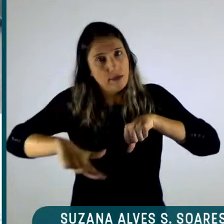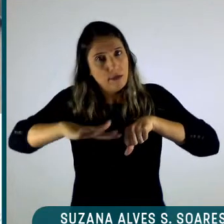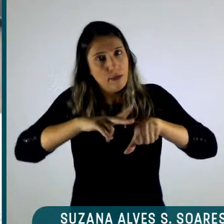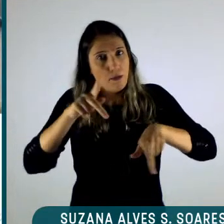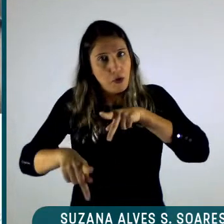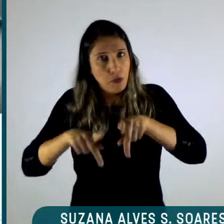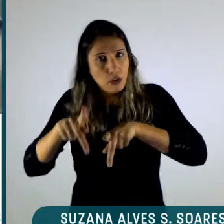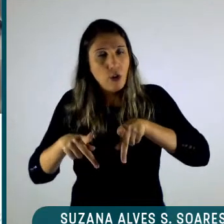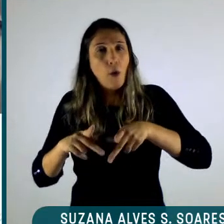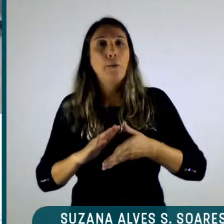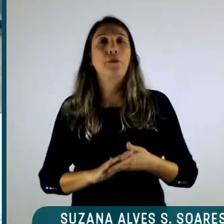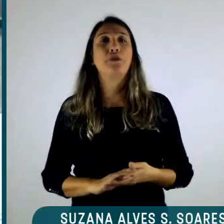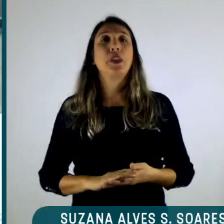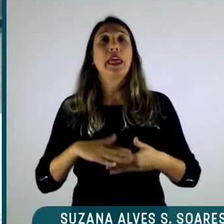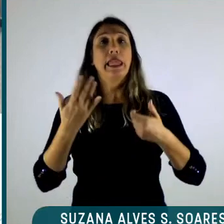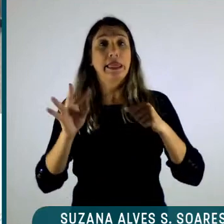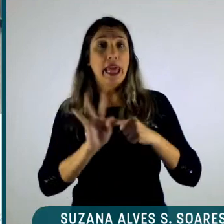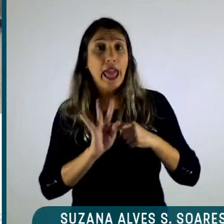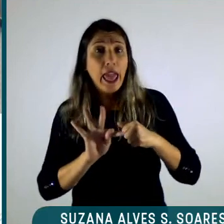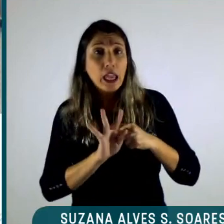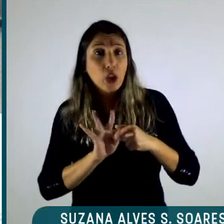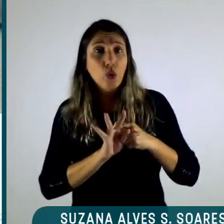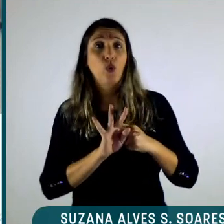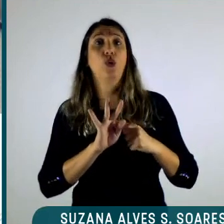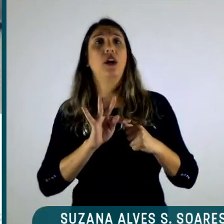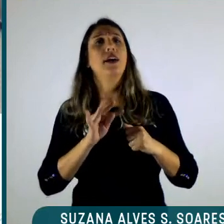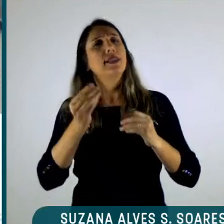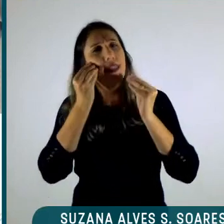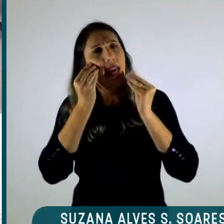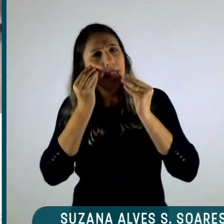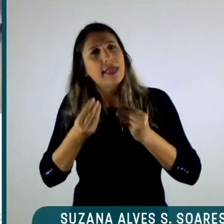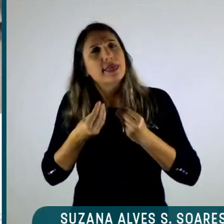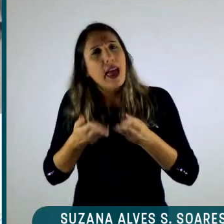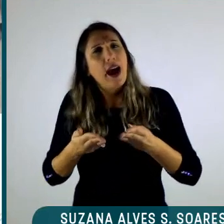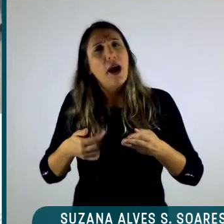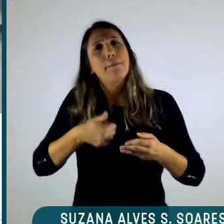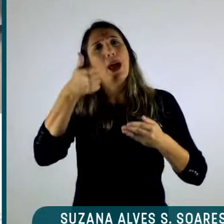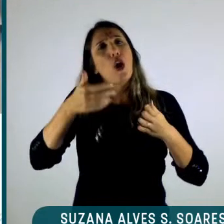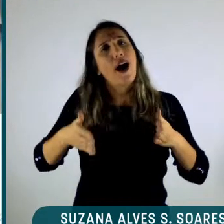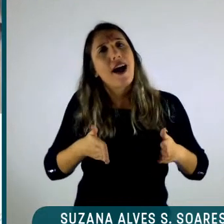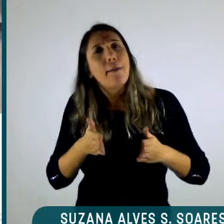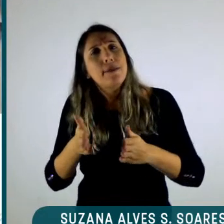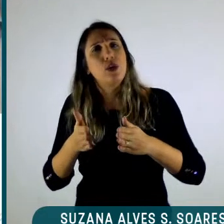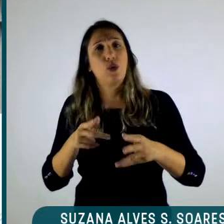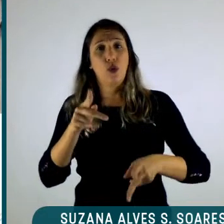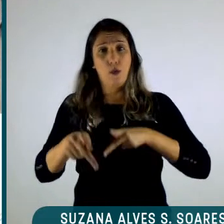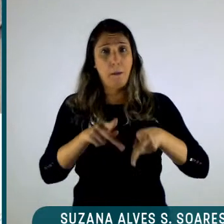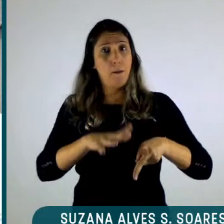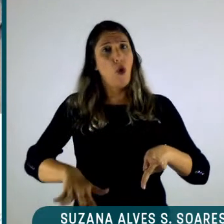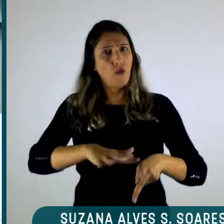When you guide the population, when the technicians try and point out the best way,